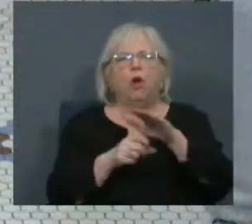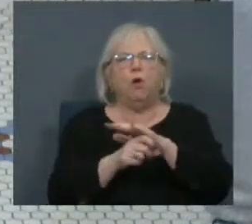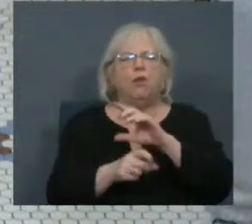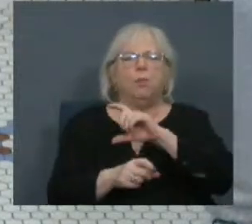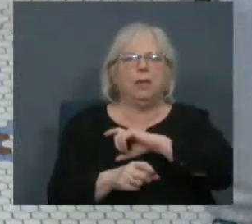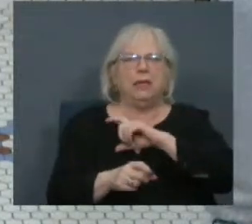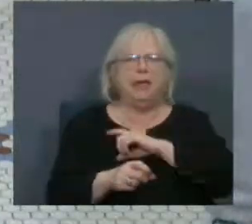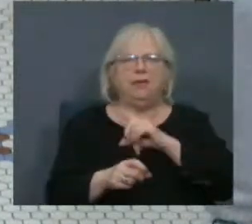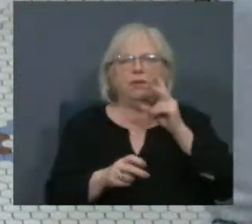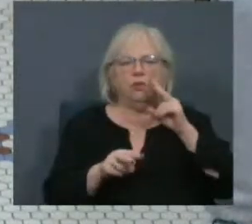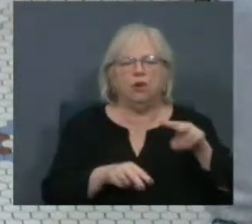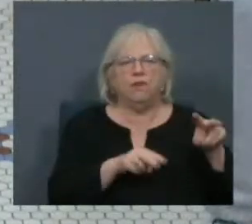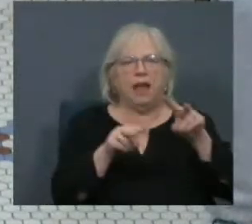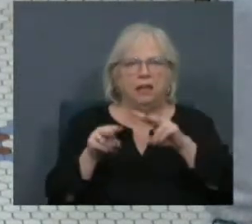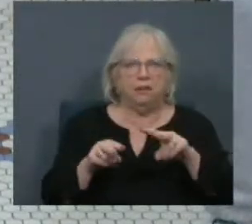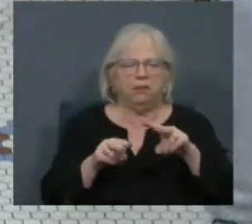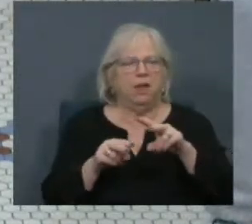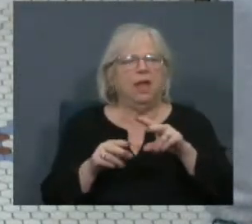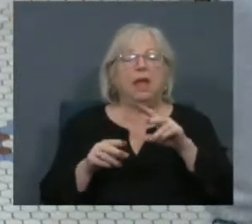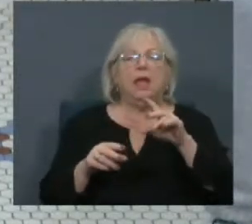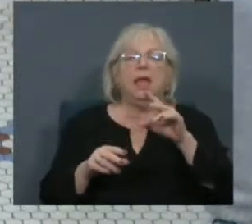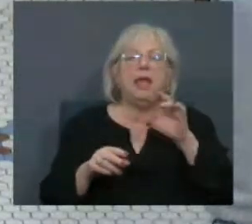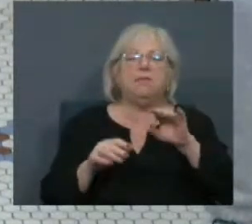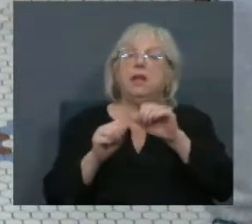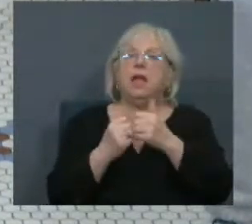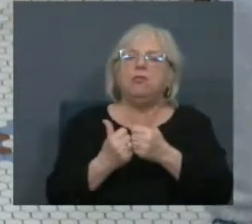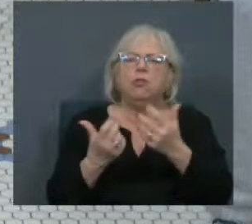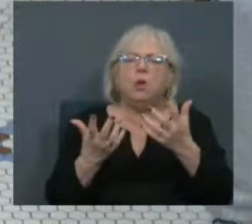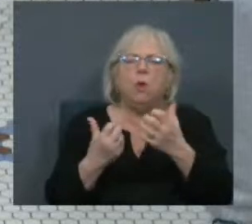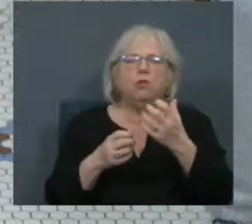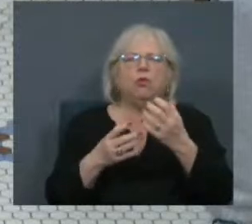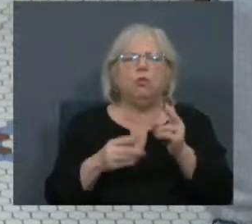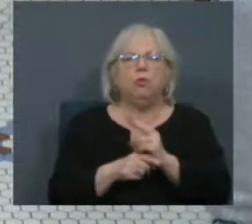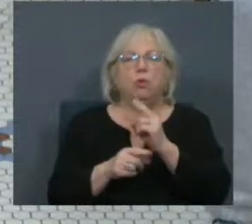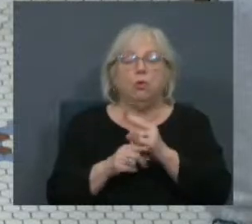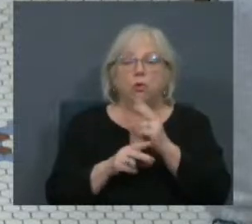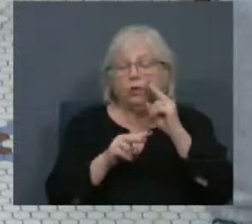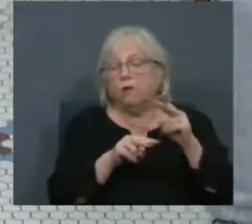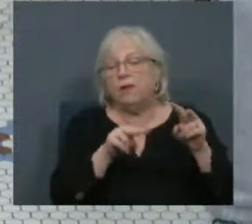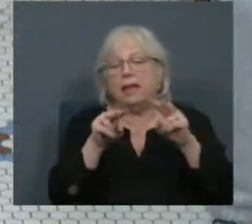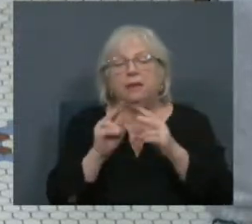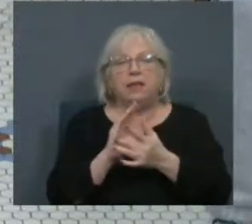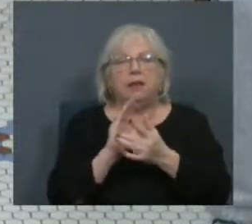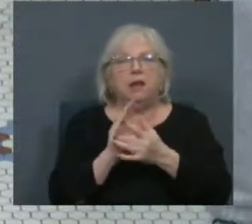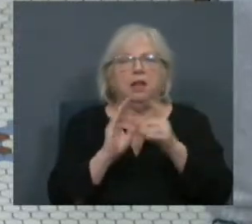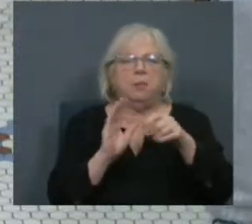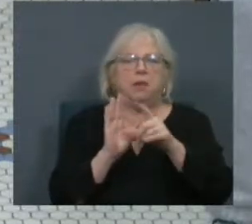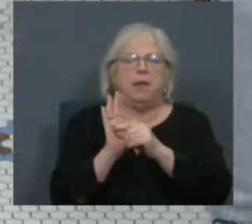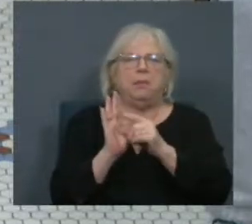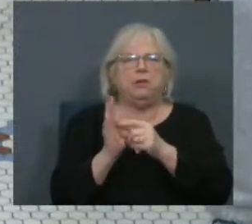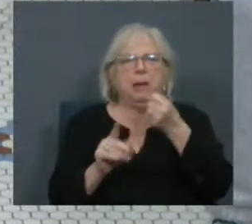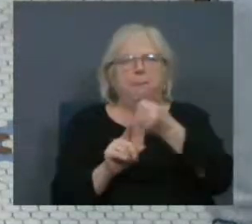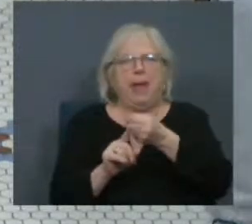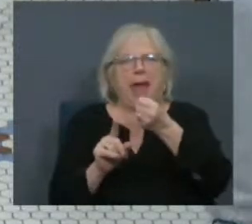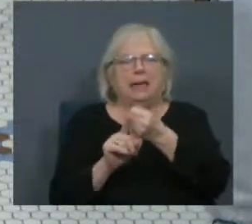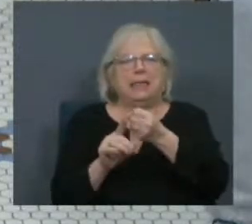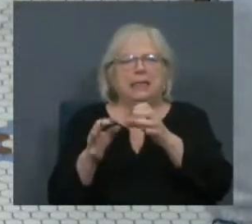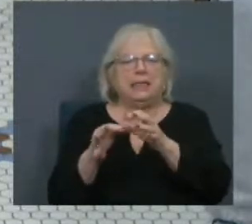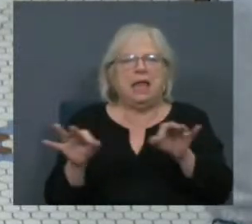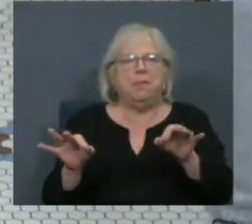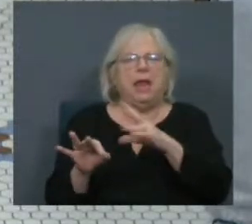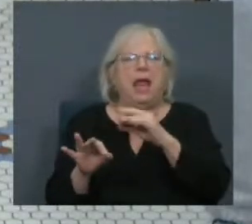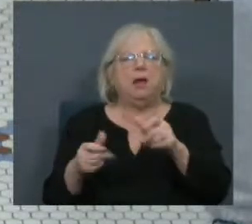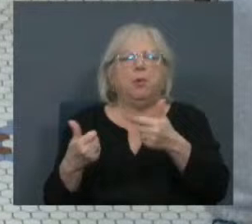Generally, these policies do the following. If an agency wants to acquire or use surveillance technology, it must publish an impact statement and a proposed